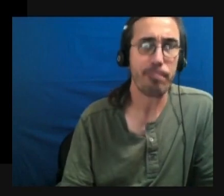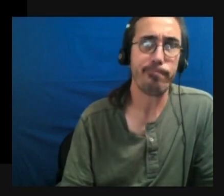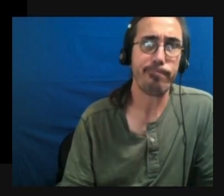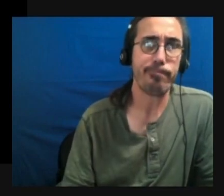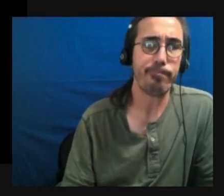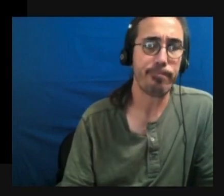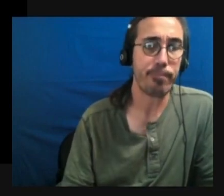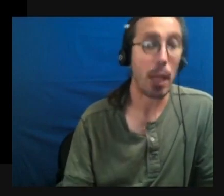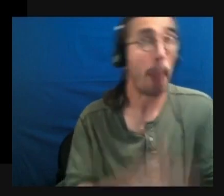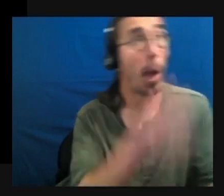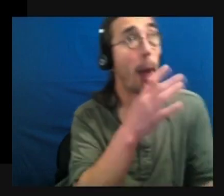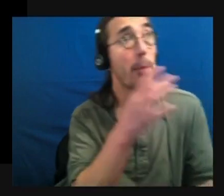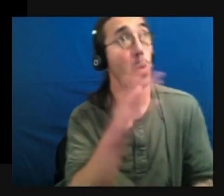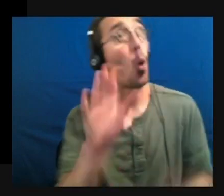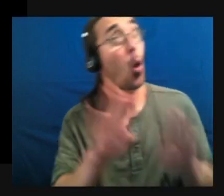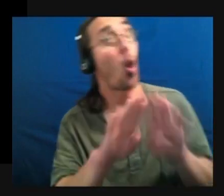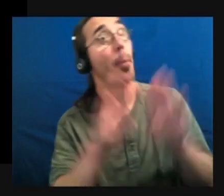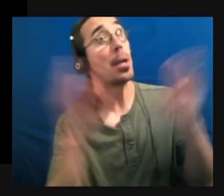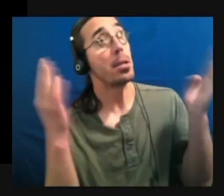Open.